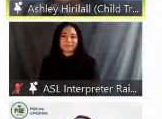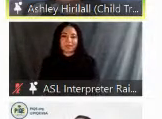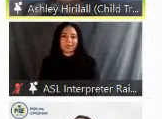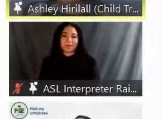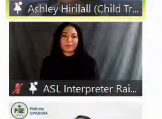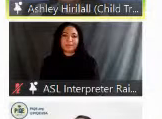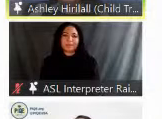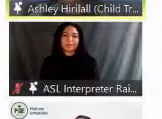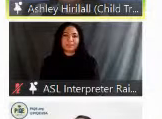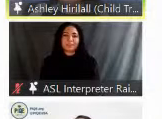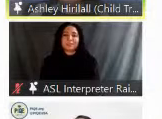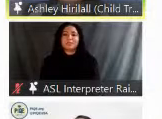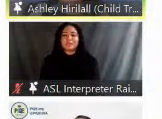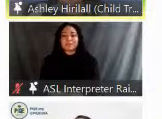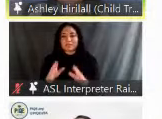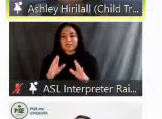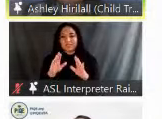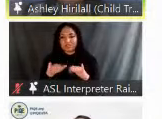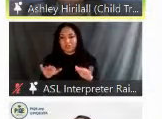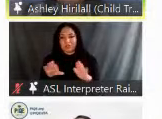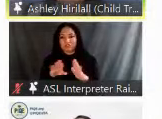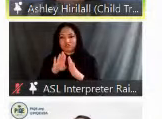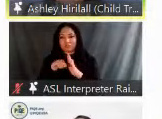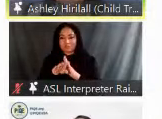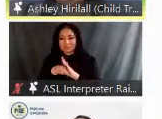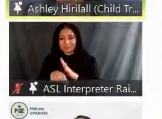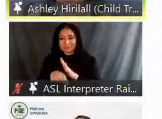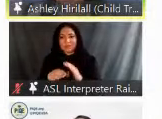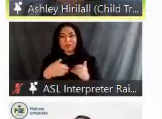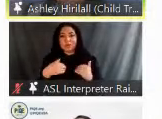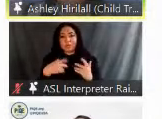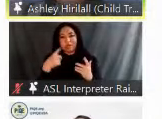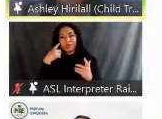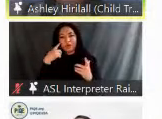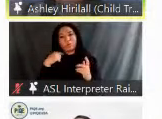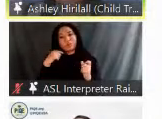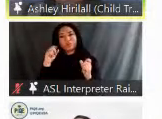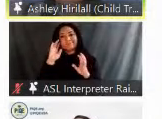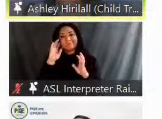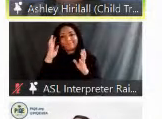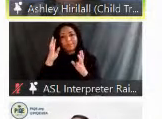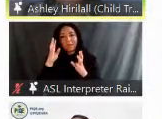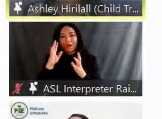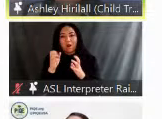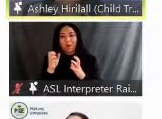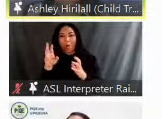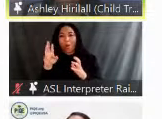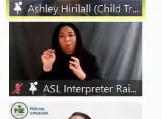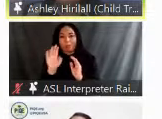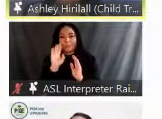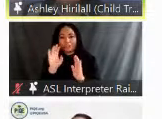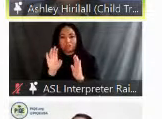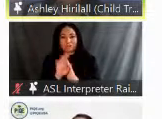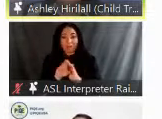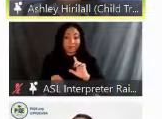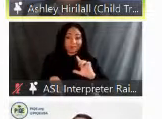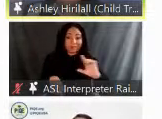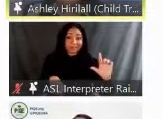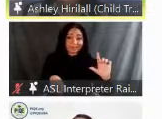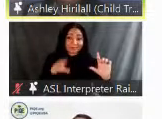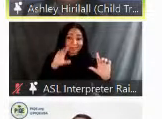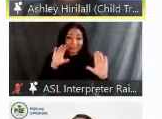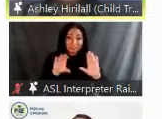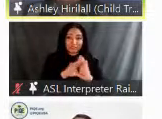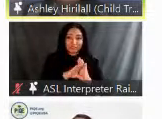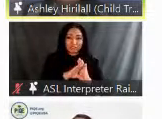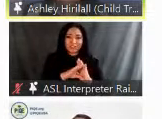At Child Trends, we thought we could add some images of our own. The image on the left depicts equality. Everyone has the same